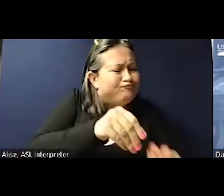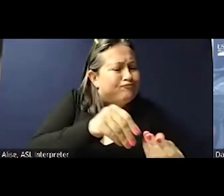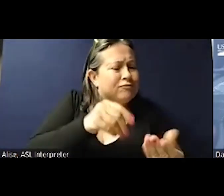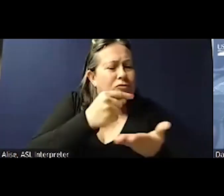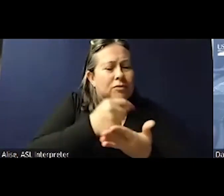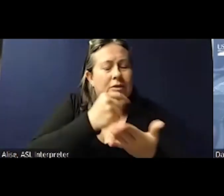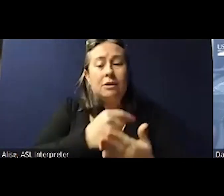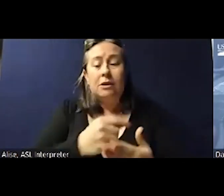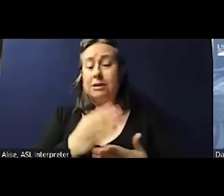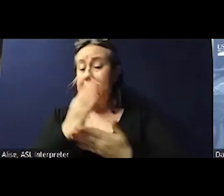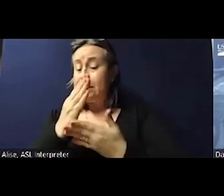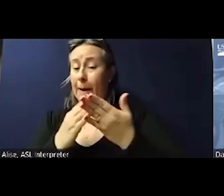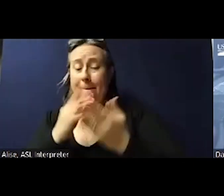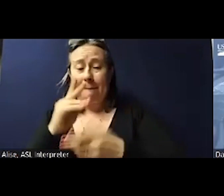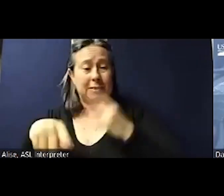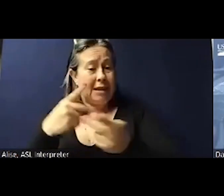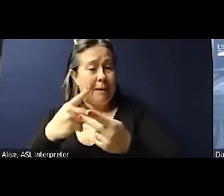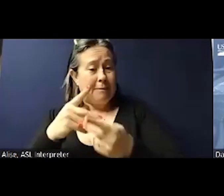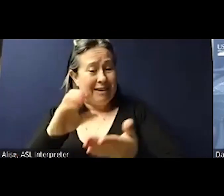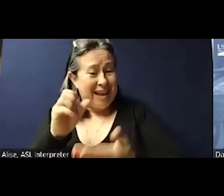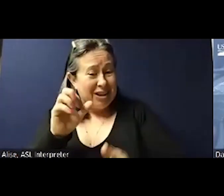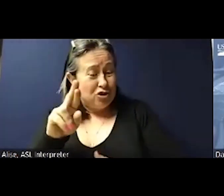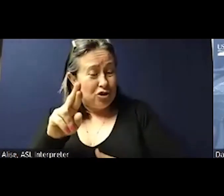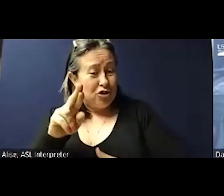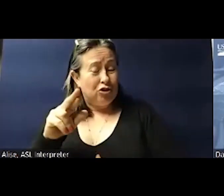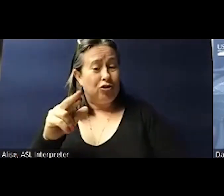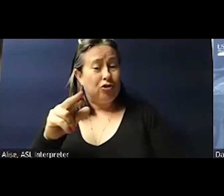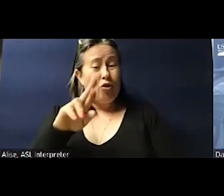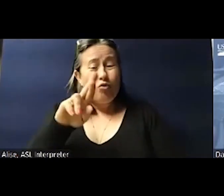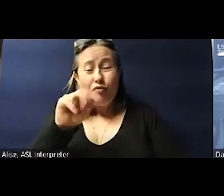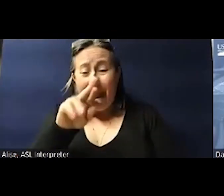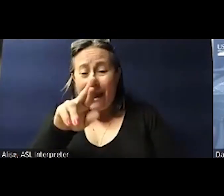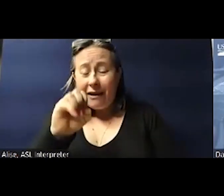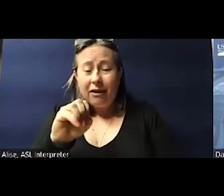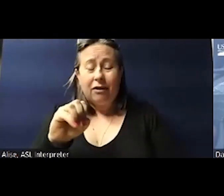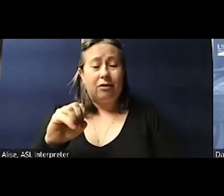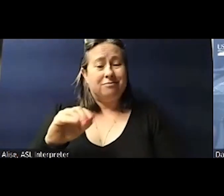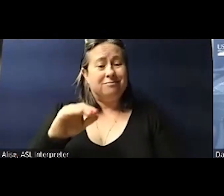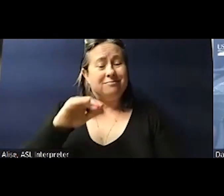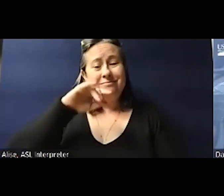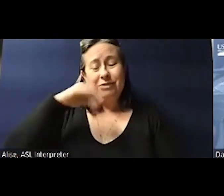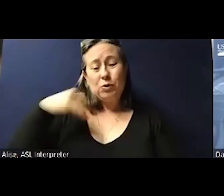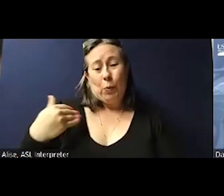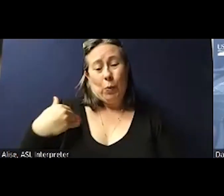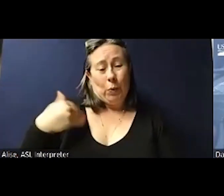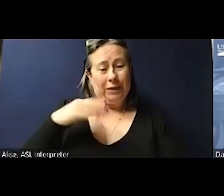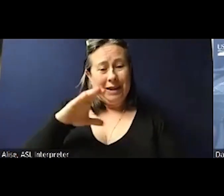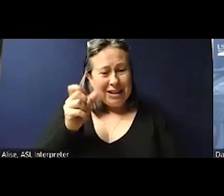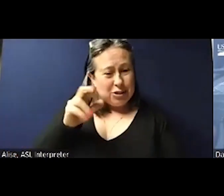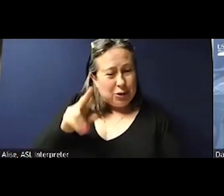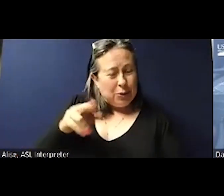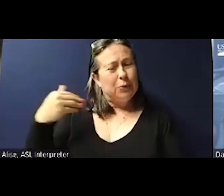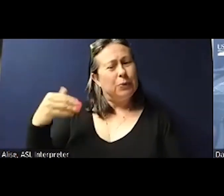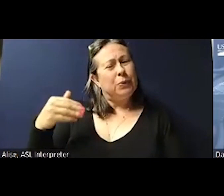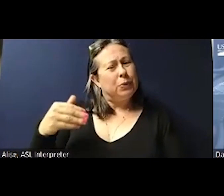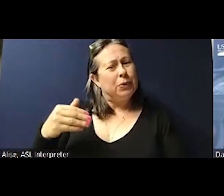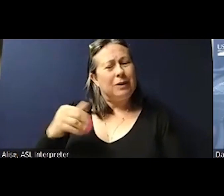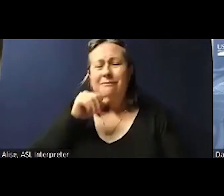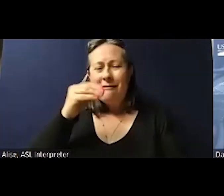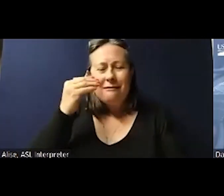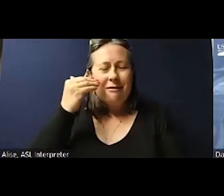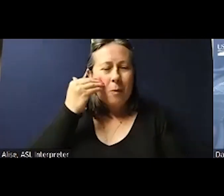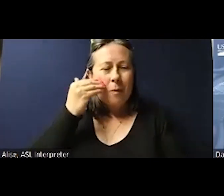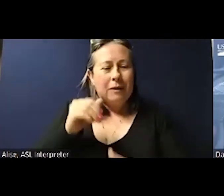of cancers, like our deadliest diagnoses, rare and childhood cancers. We leave too many patients and caregivers to navigate the disease and